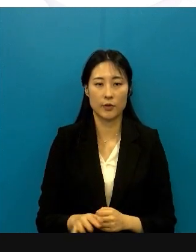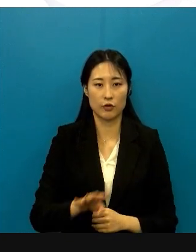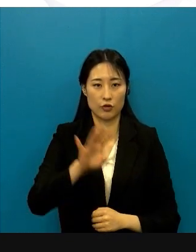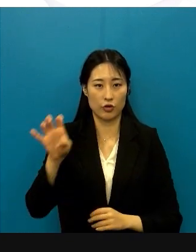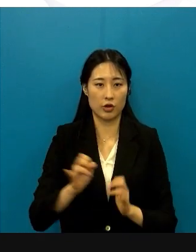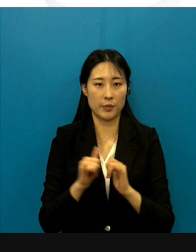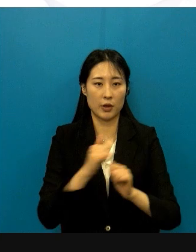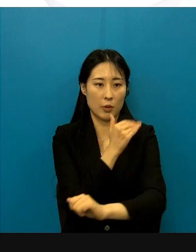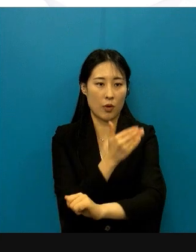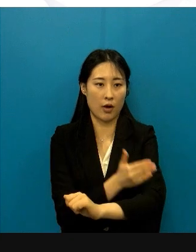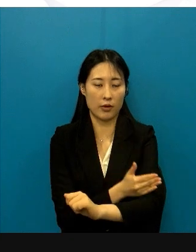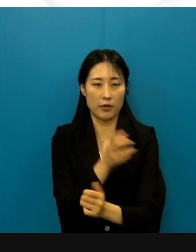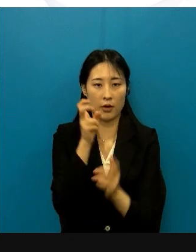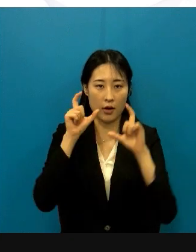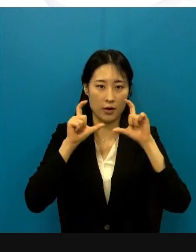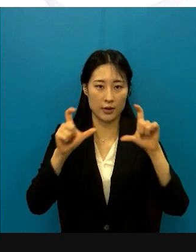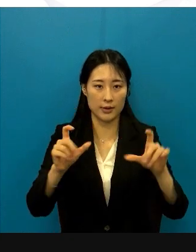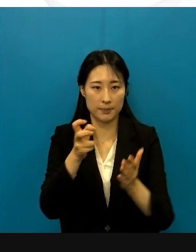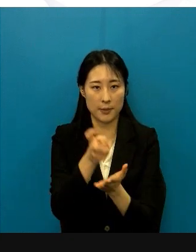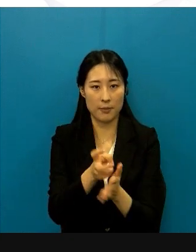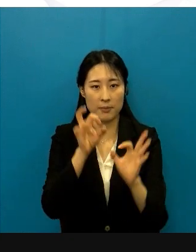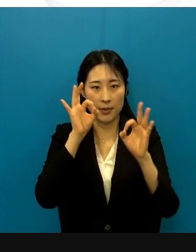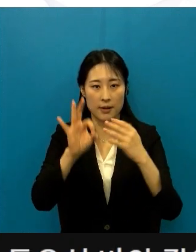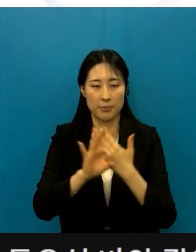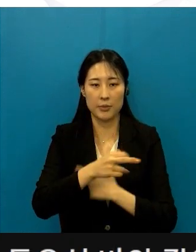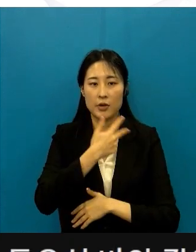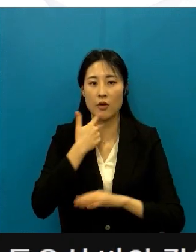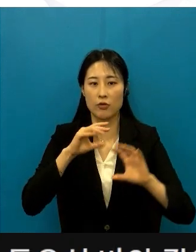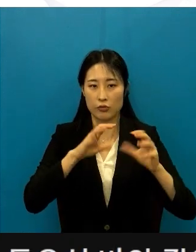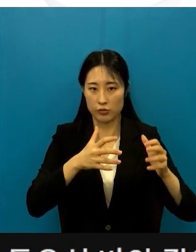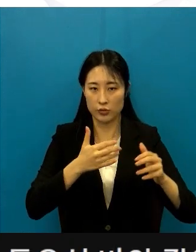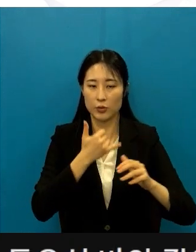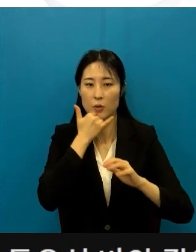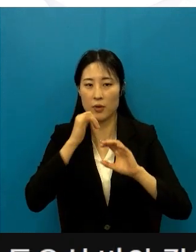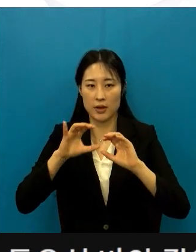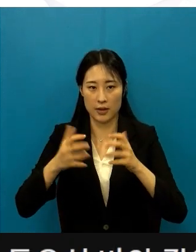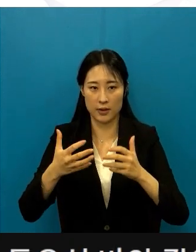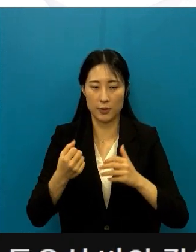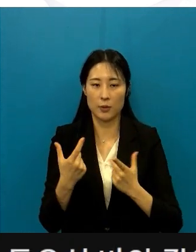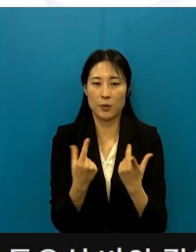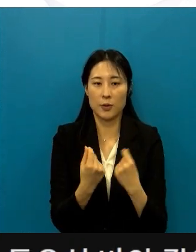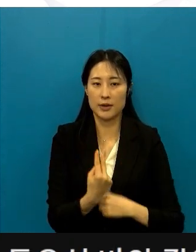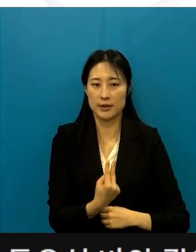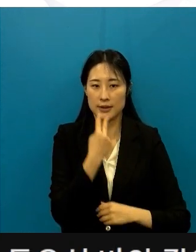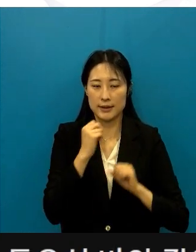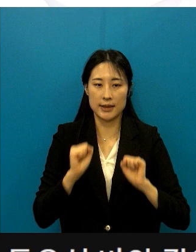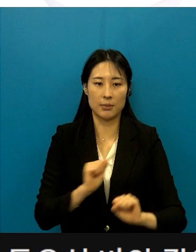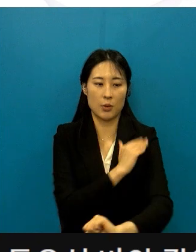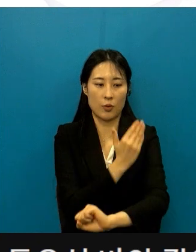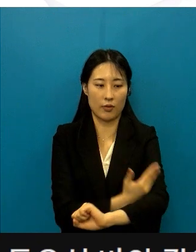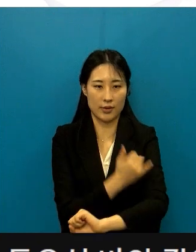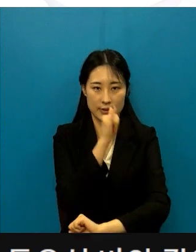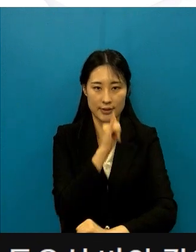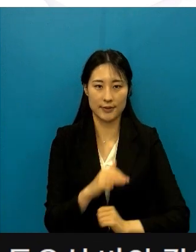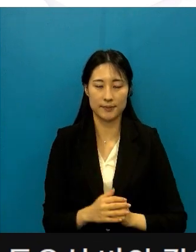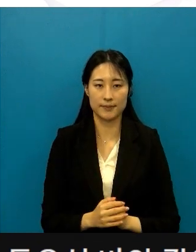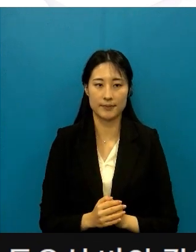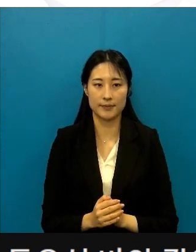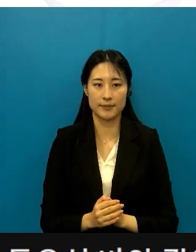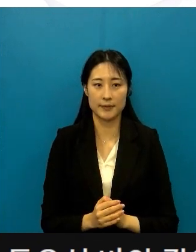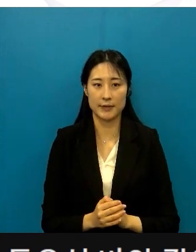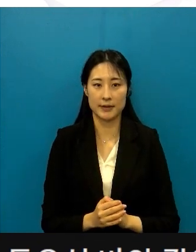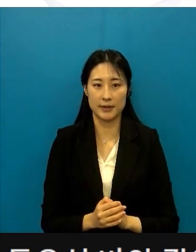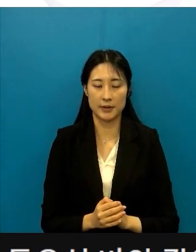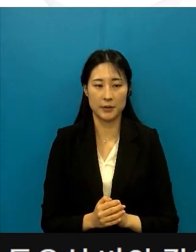and Germany, we have the right to life. Everyone's right to life shall be protected by law. So the state is under